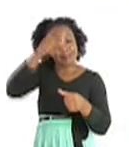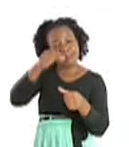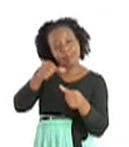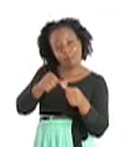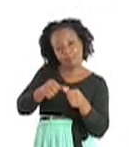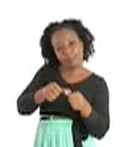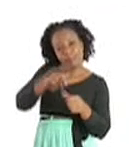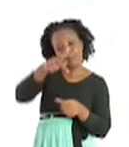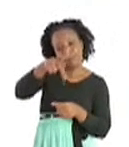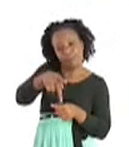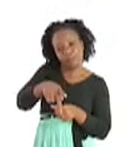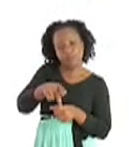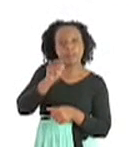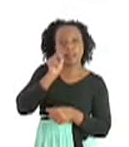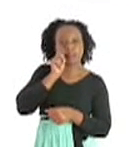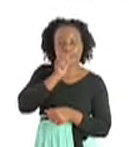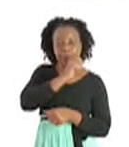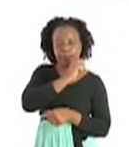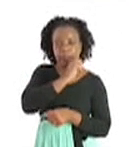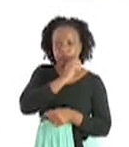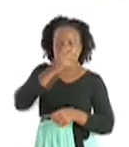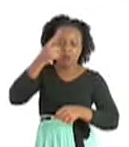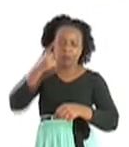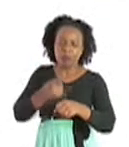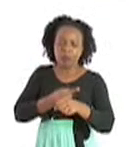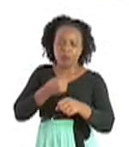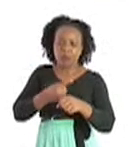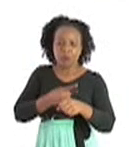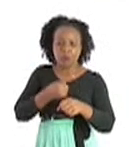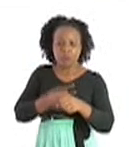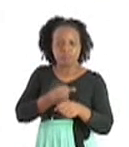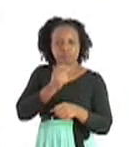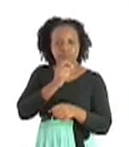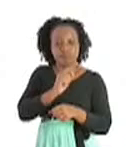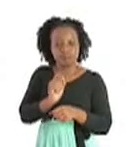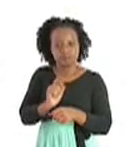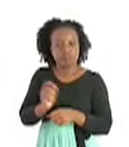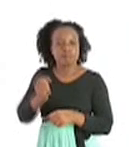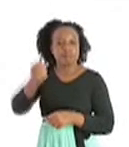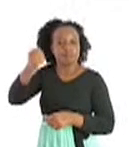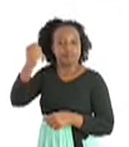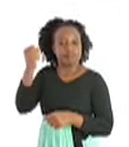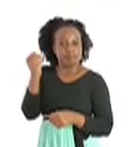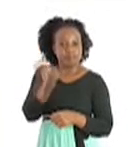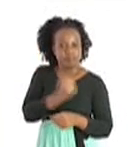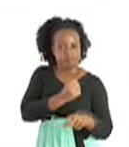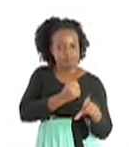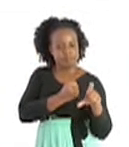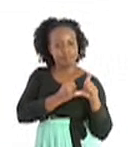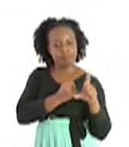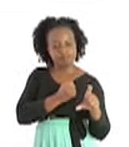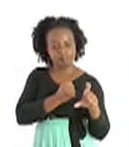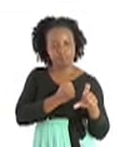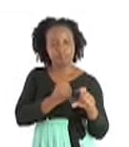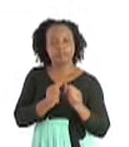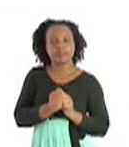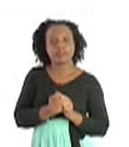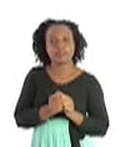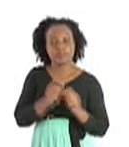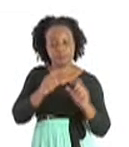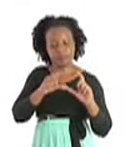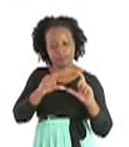that proper nouns are always written in capital letter. You must